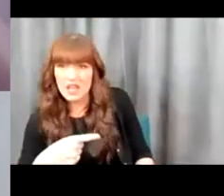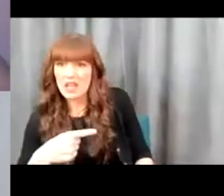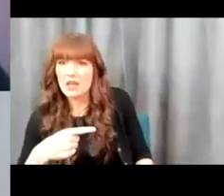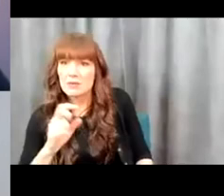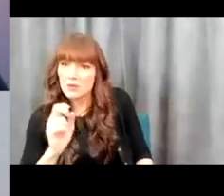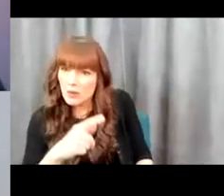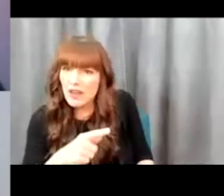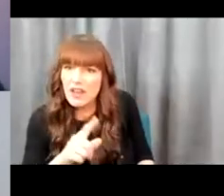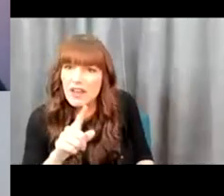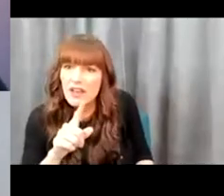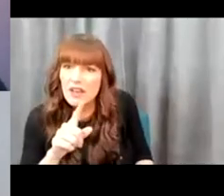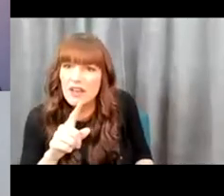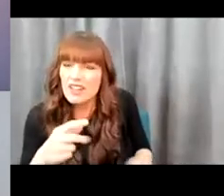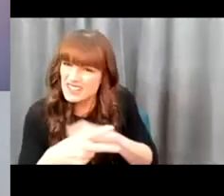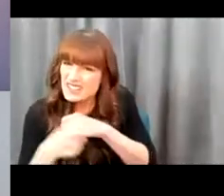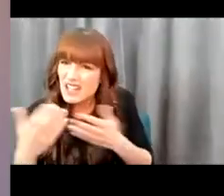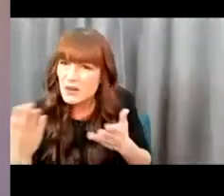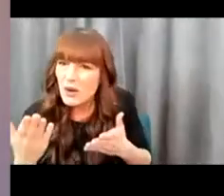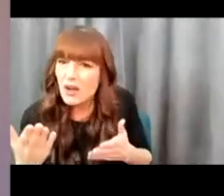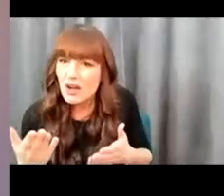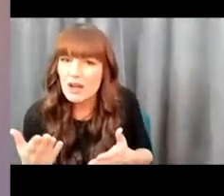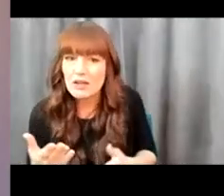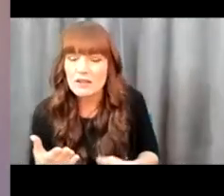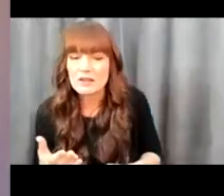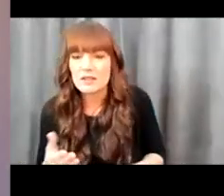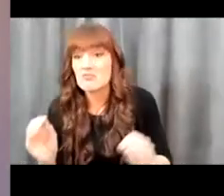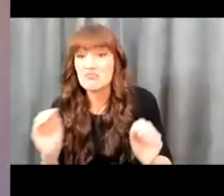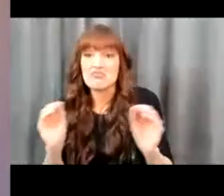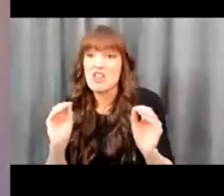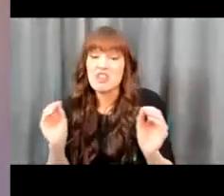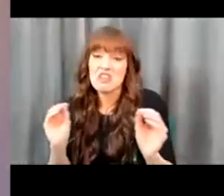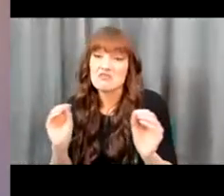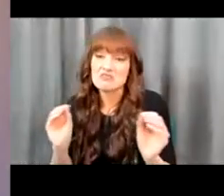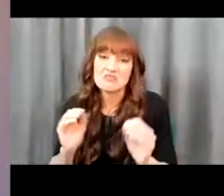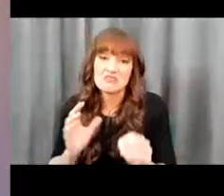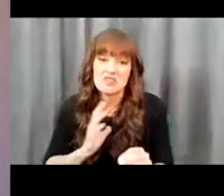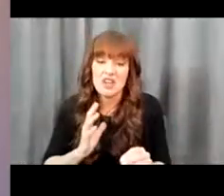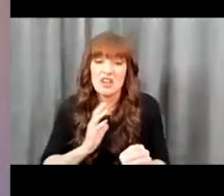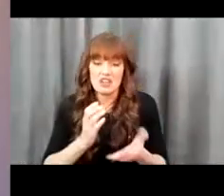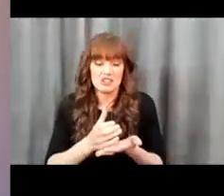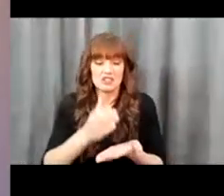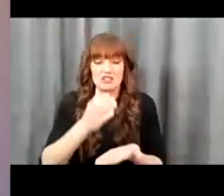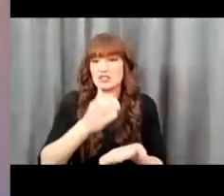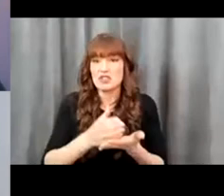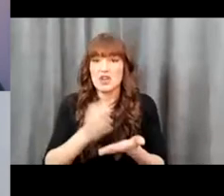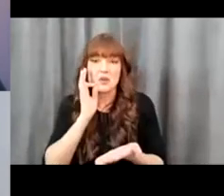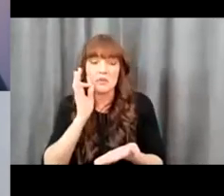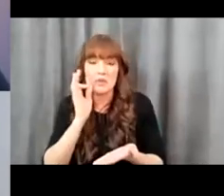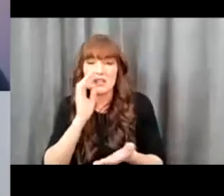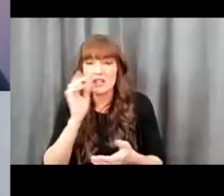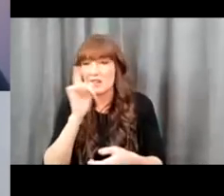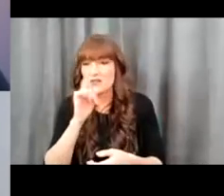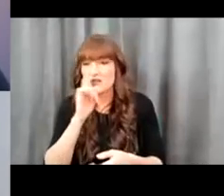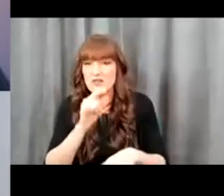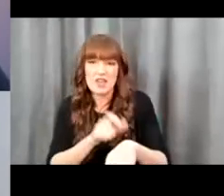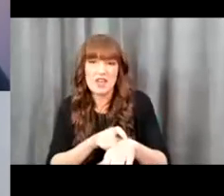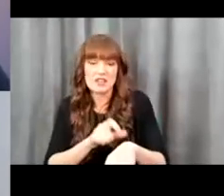okay? What'd they take? Fine. Nothing. Jar of weed and some costume jewelry.